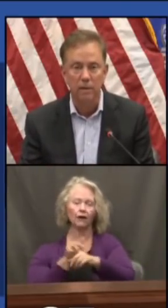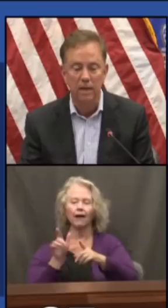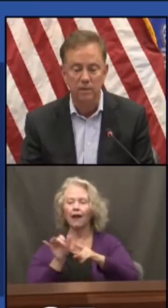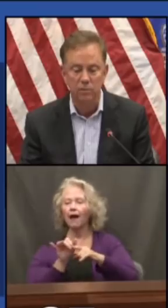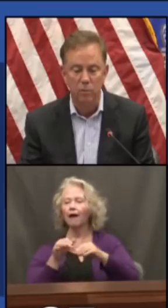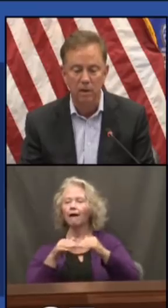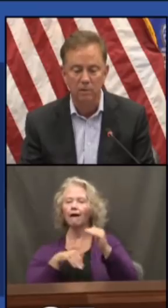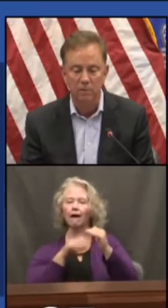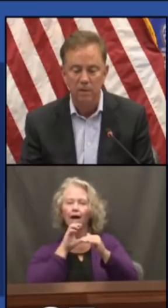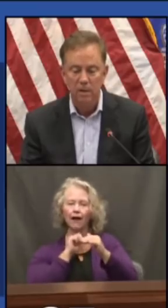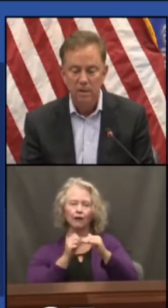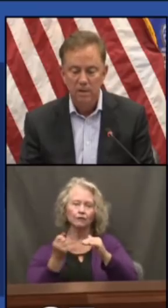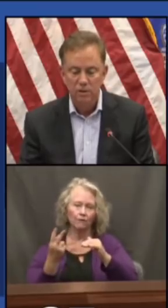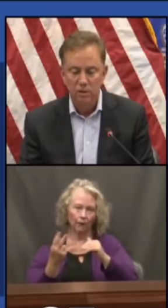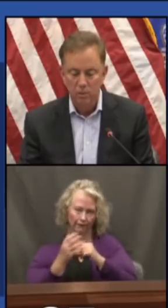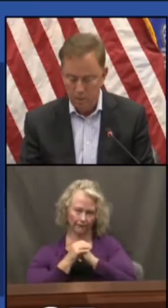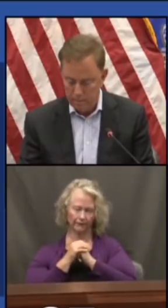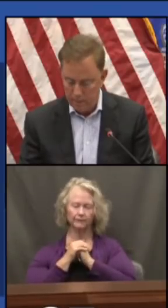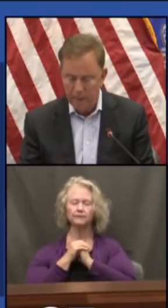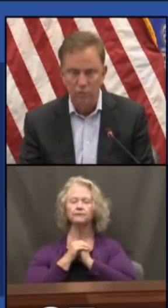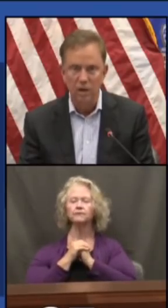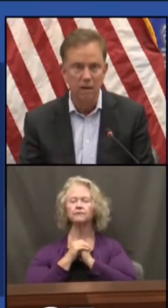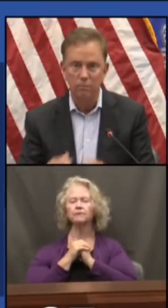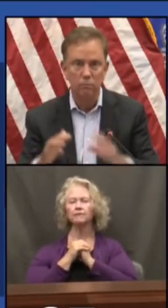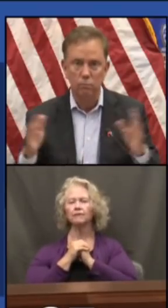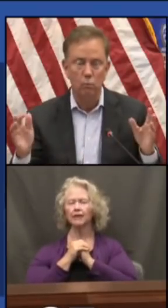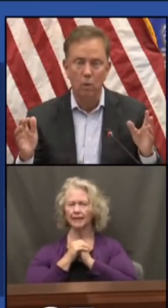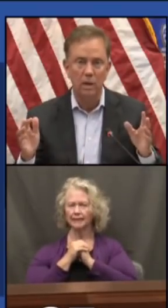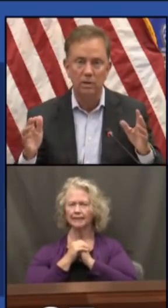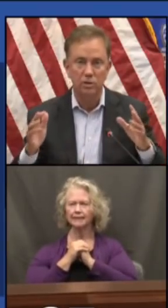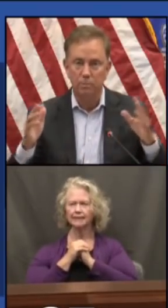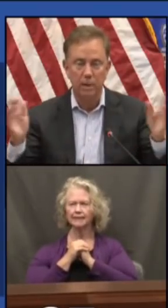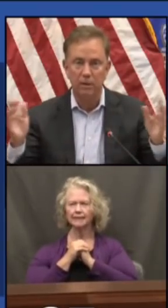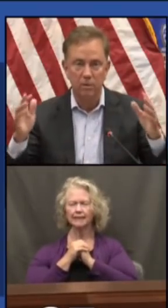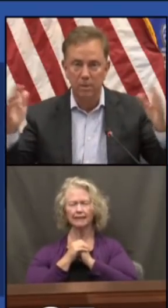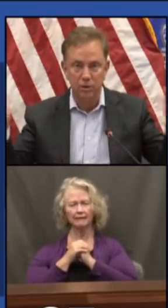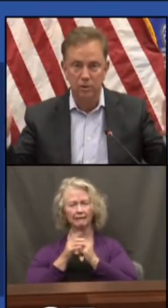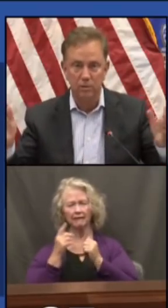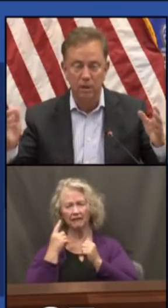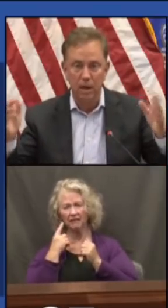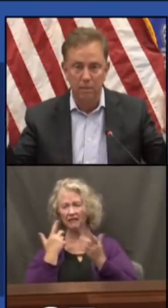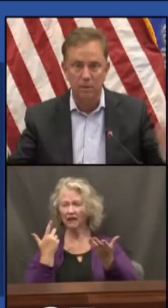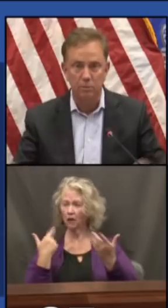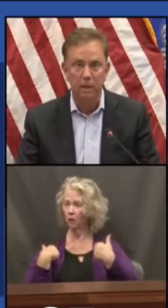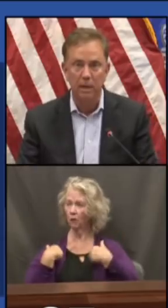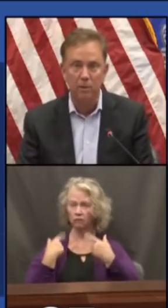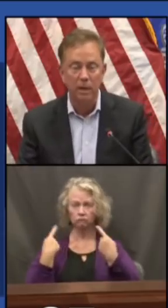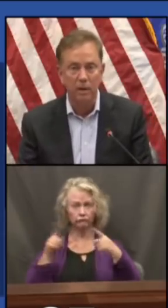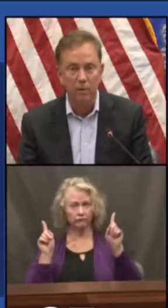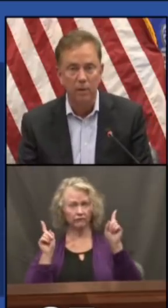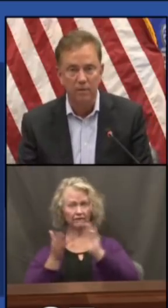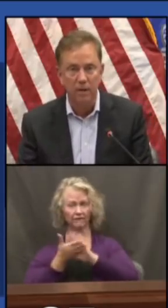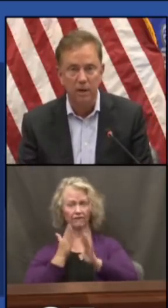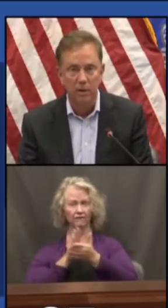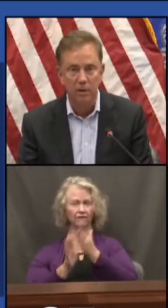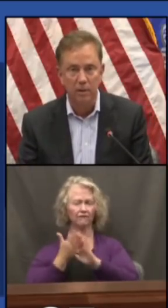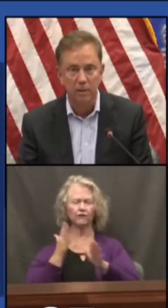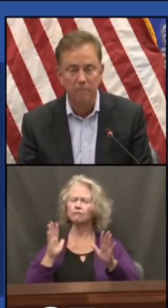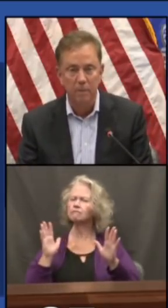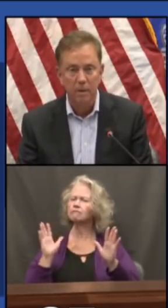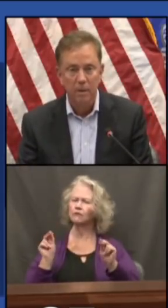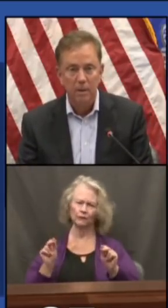under the age of 12. So I do not want us to put out the mission accomplished banner on the aircraft